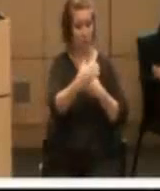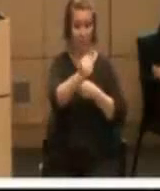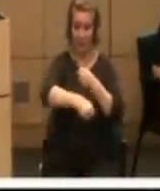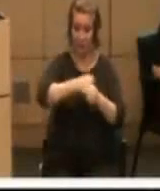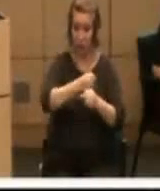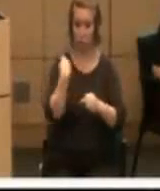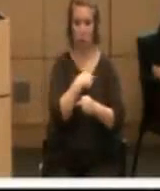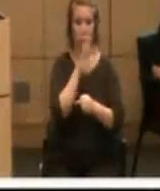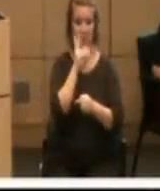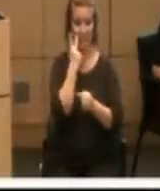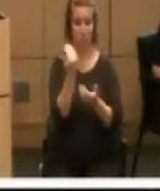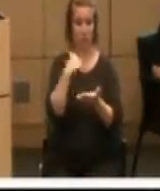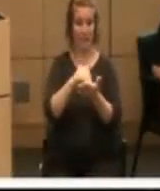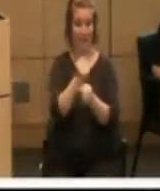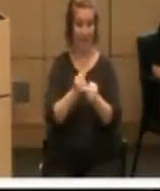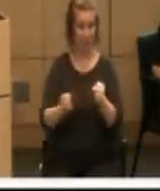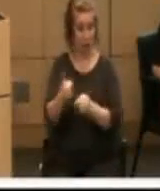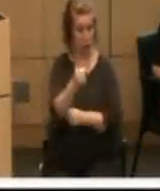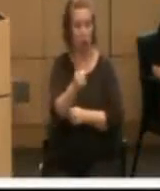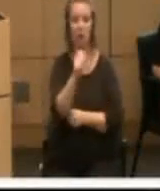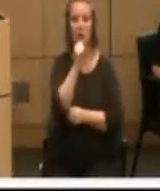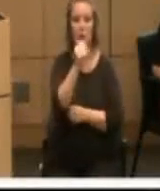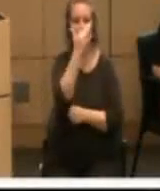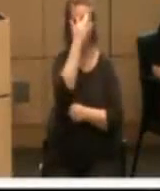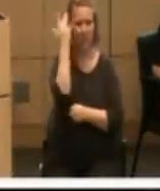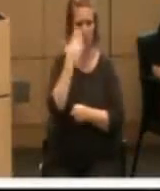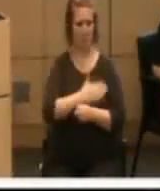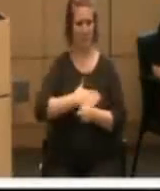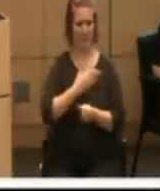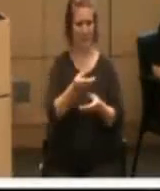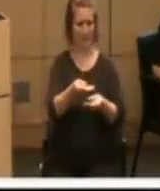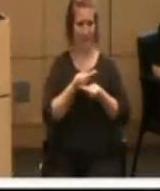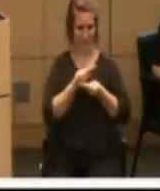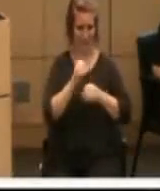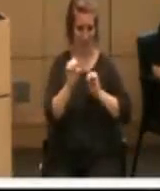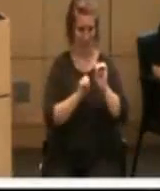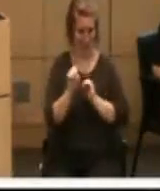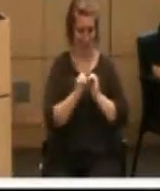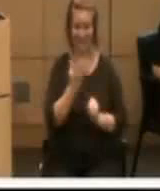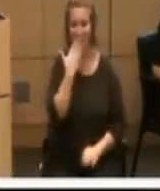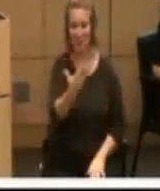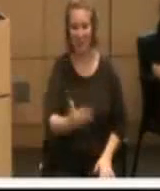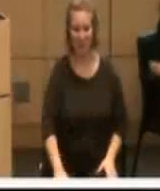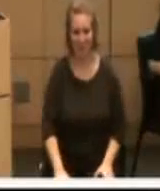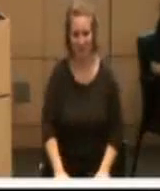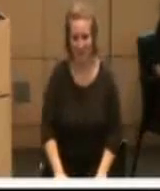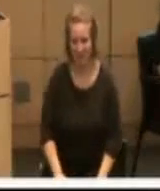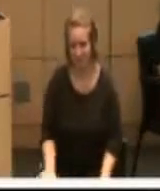We will see you back next year. Don't forget to turn in your evaluations. Thank you.